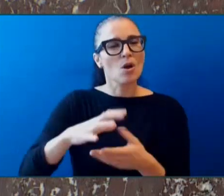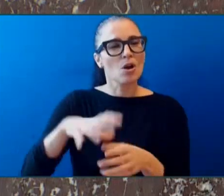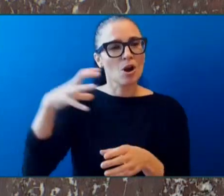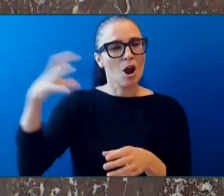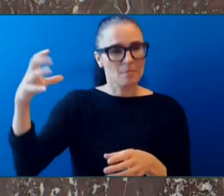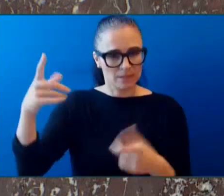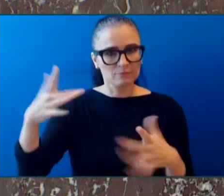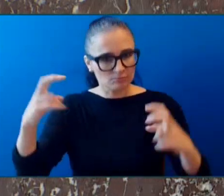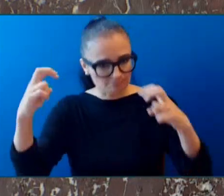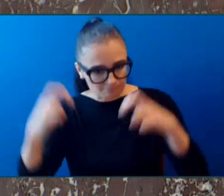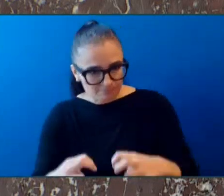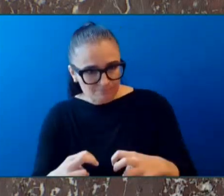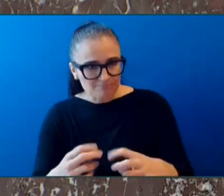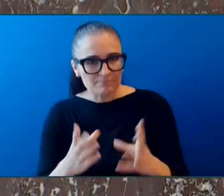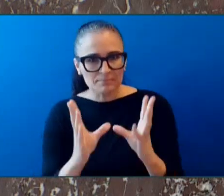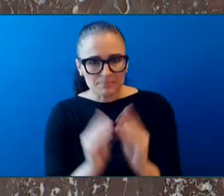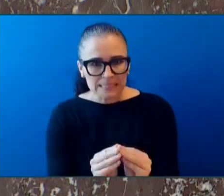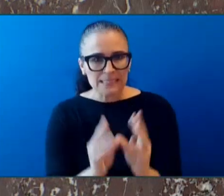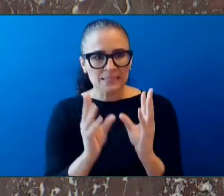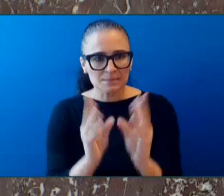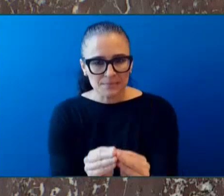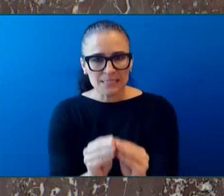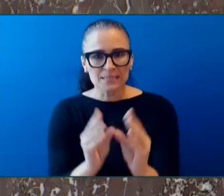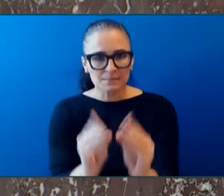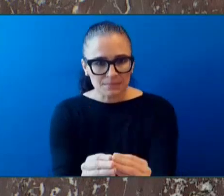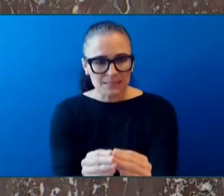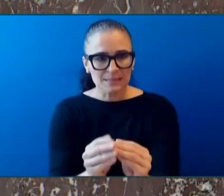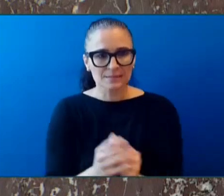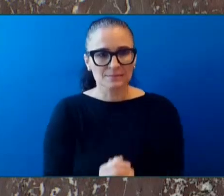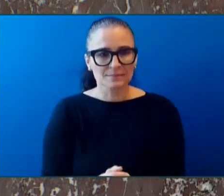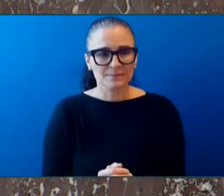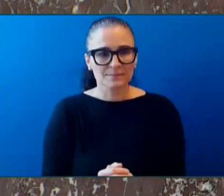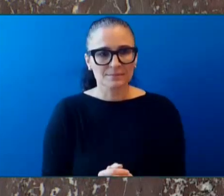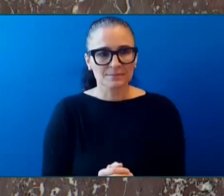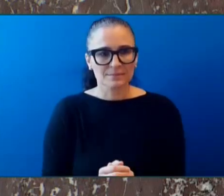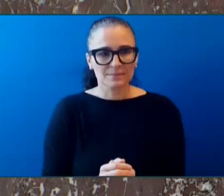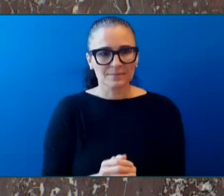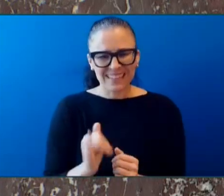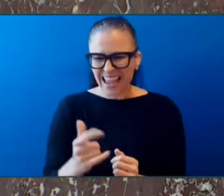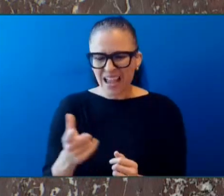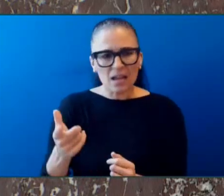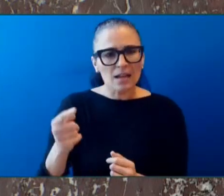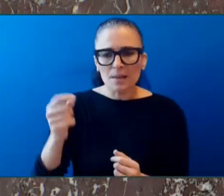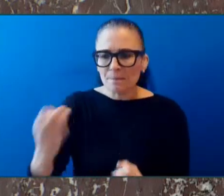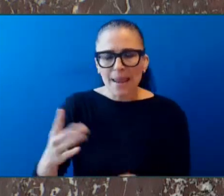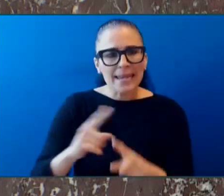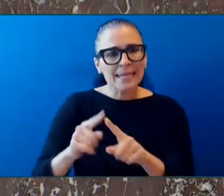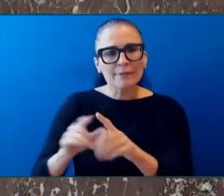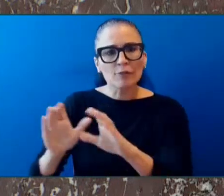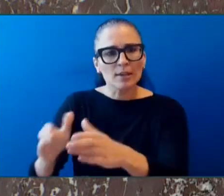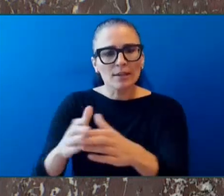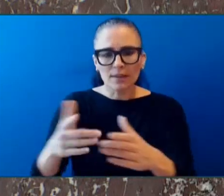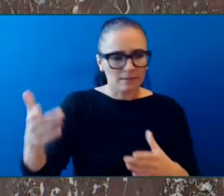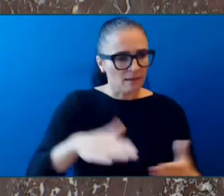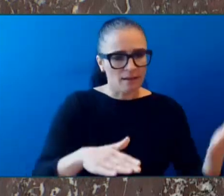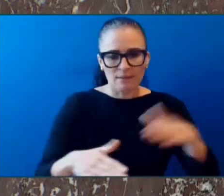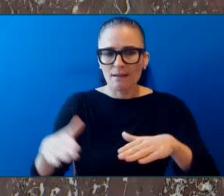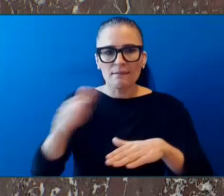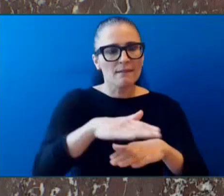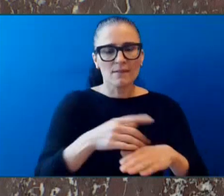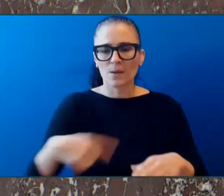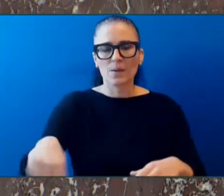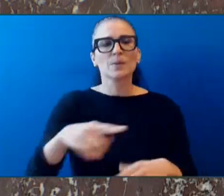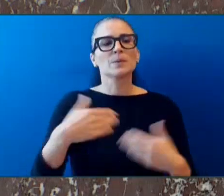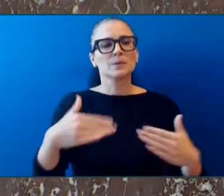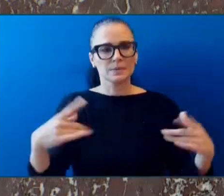but this is a mixed jurisdiction, and we are waiting for the federal government as well as looking for any violations of our own laws in